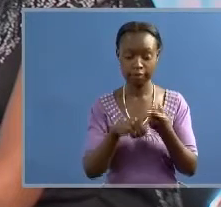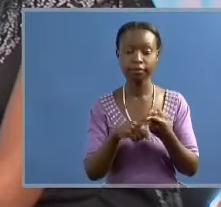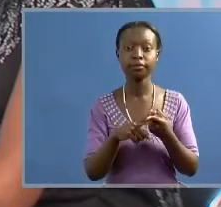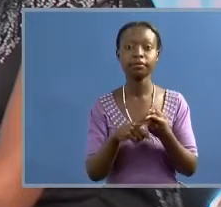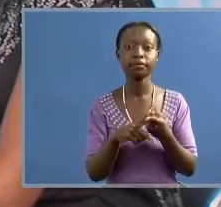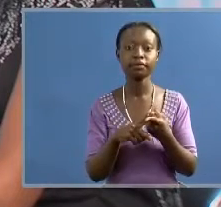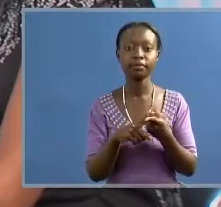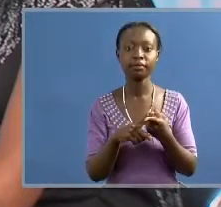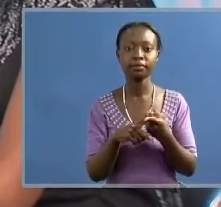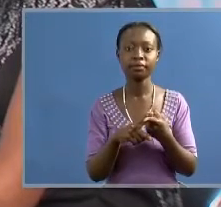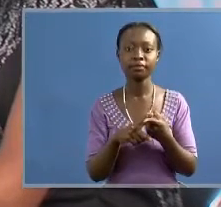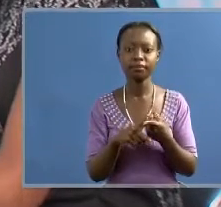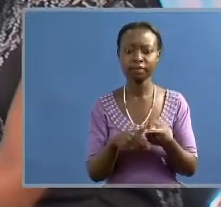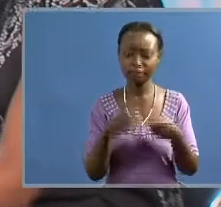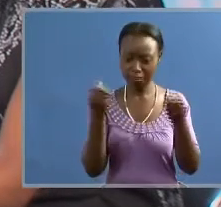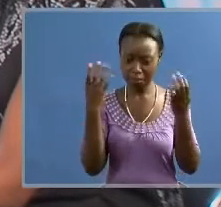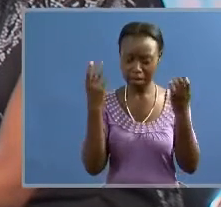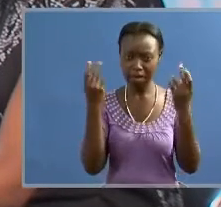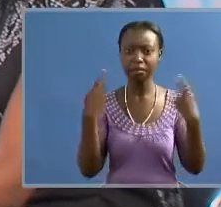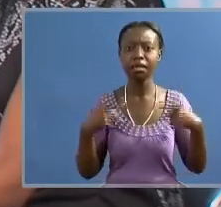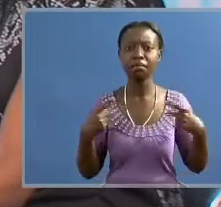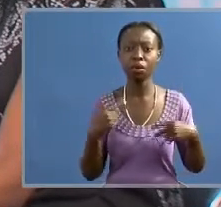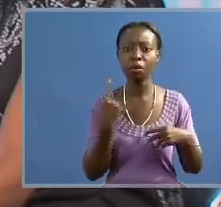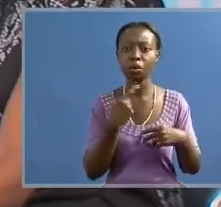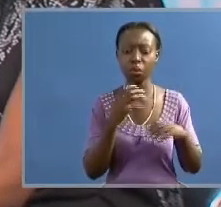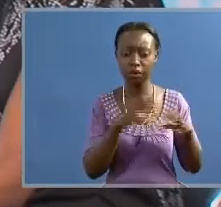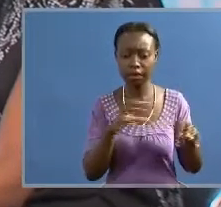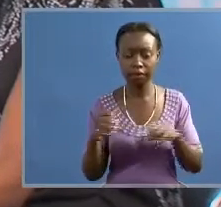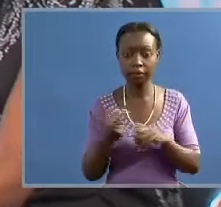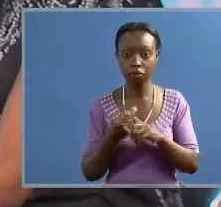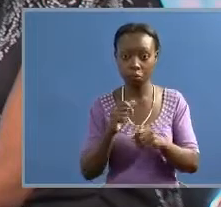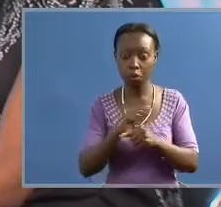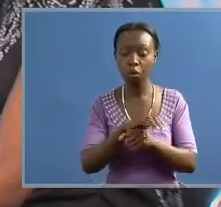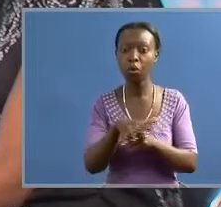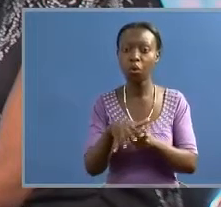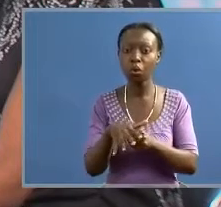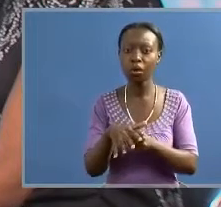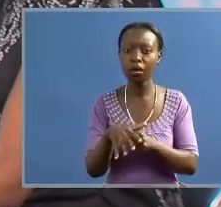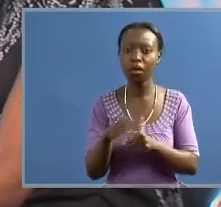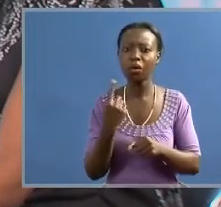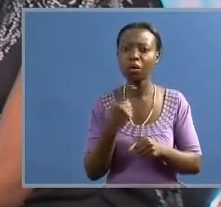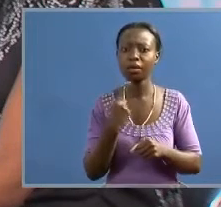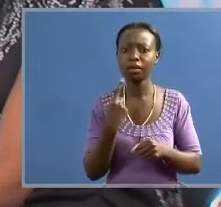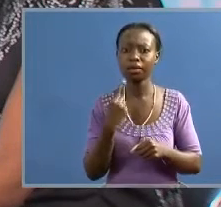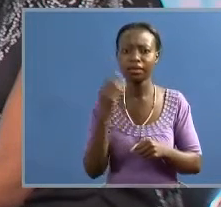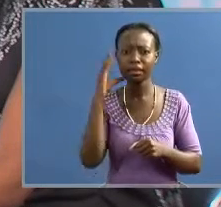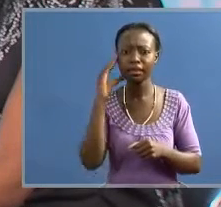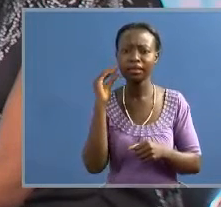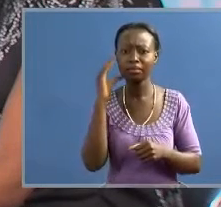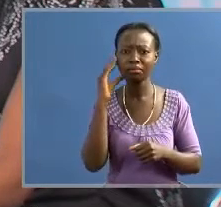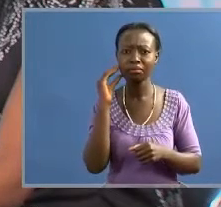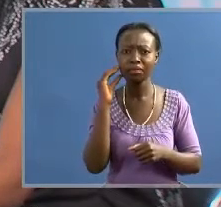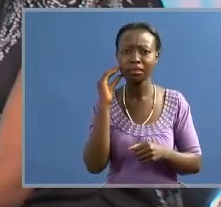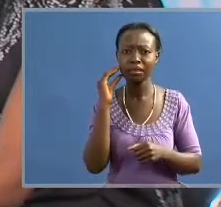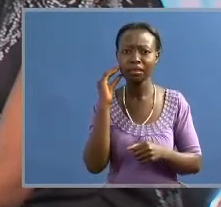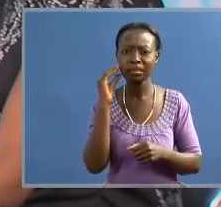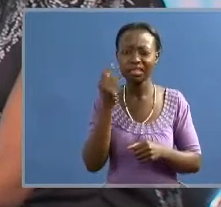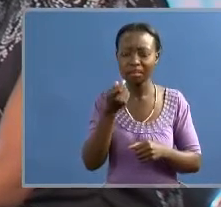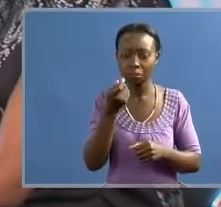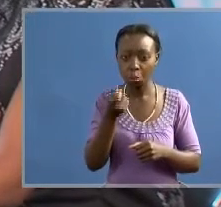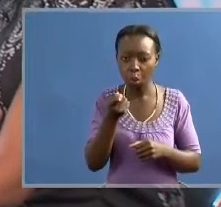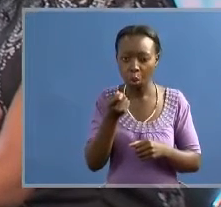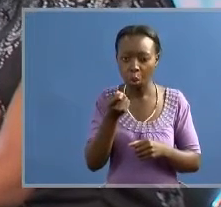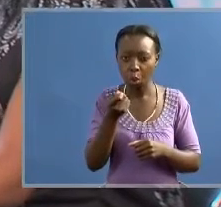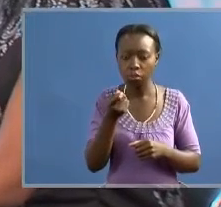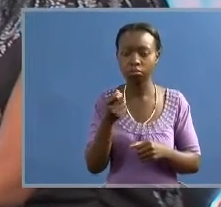is that majority of the people who suffer from this infection only experience a mild bout